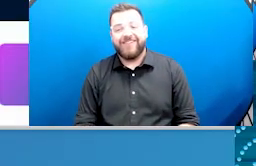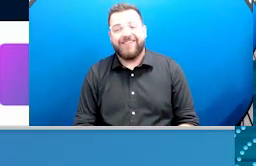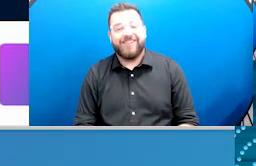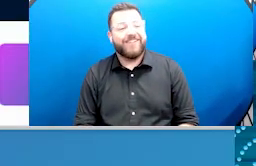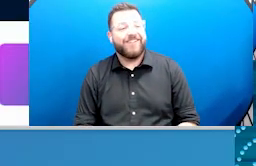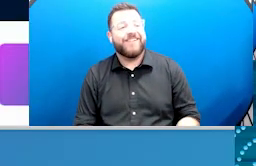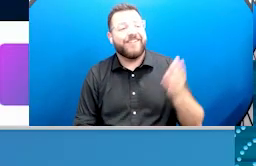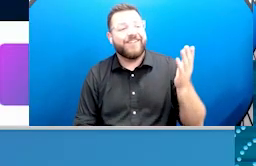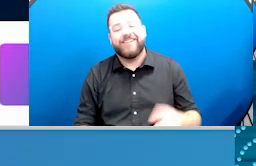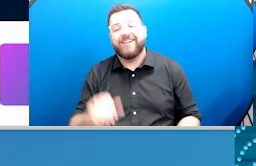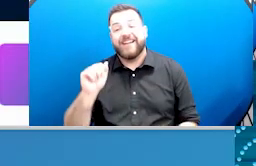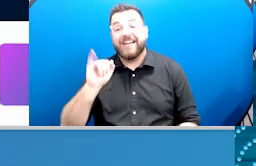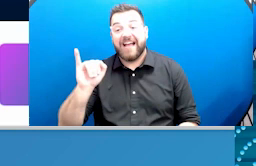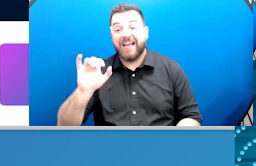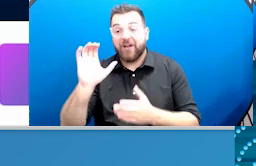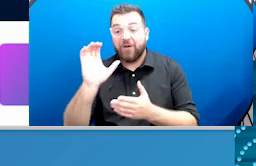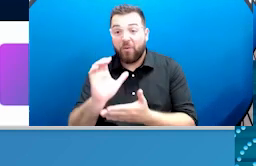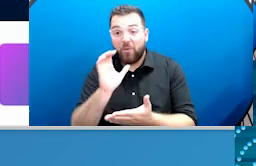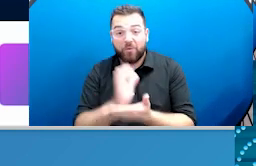AI course creators. I